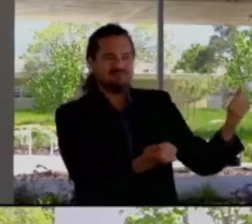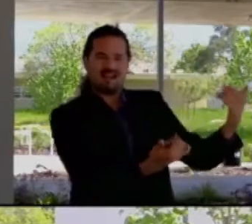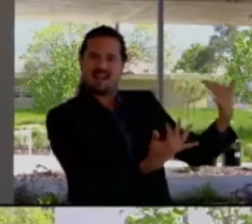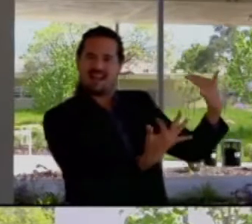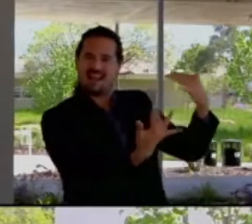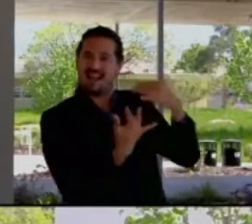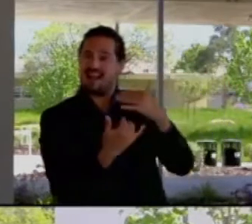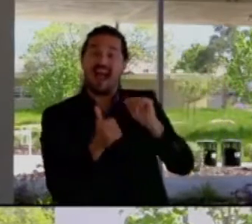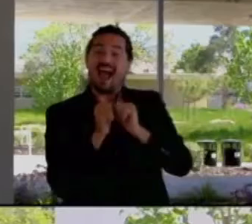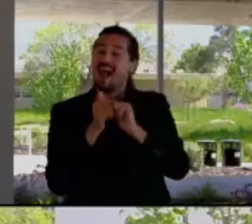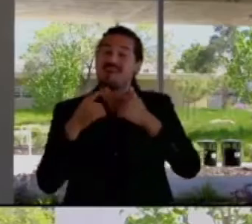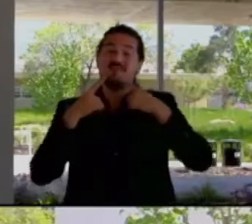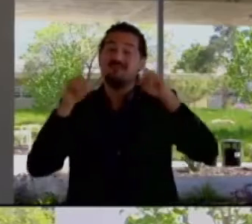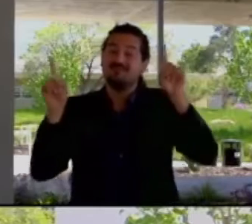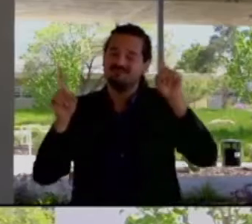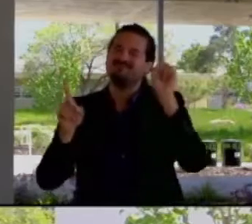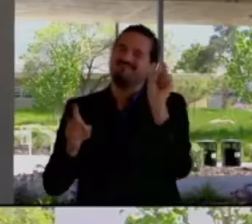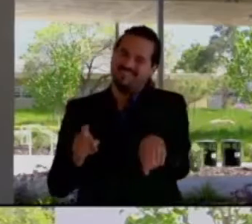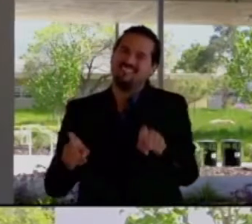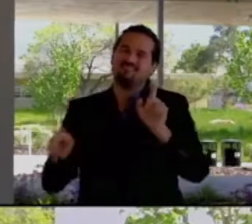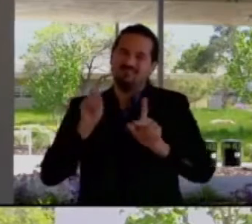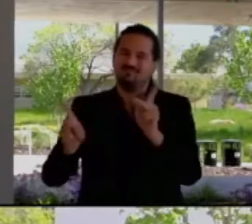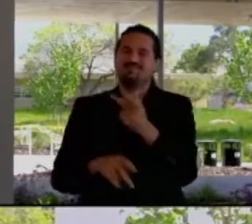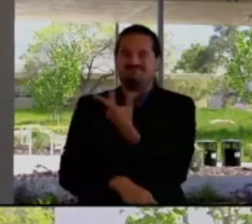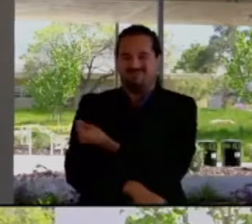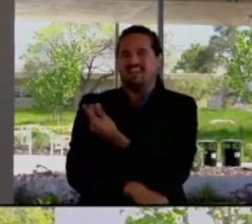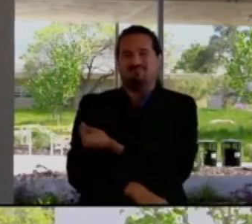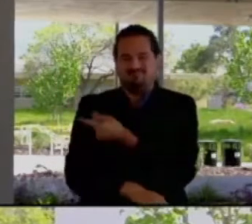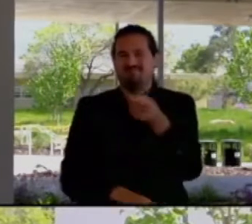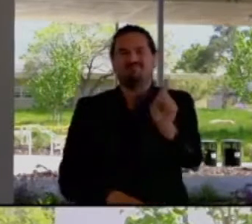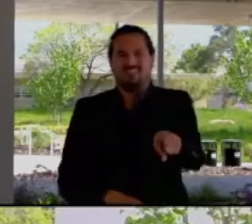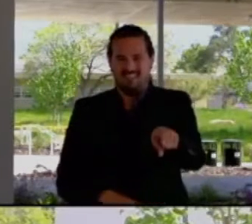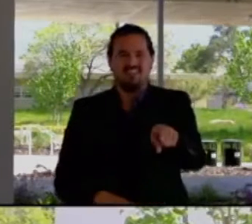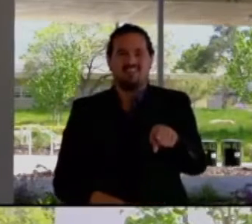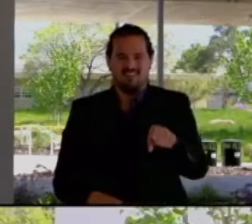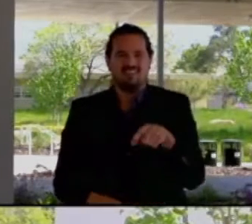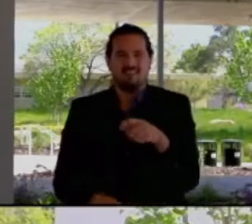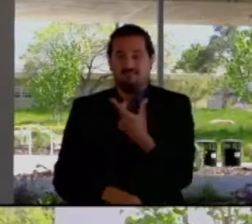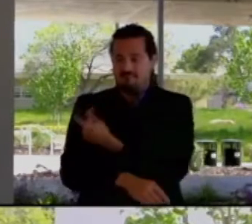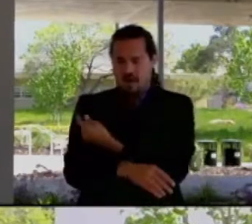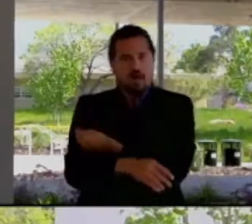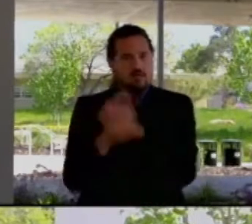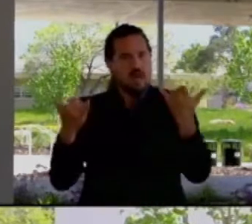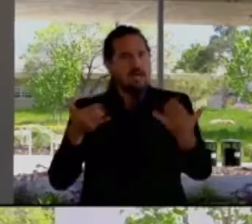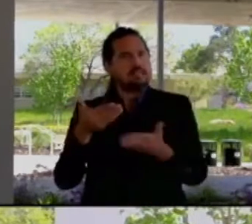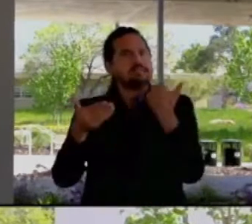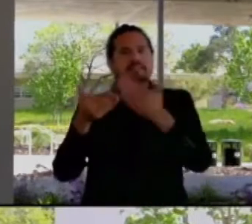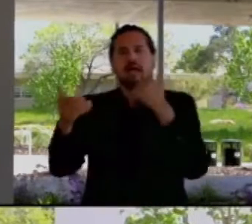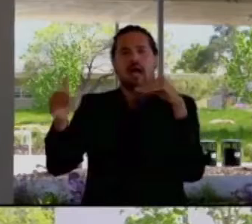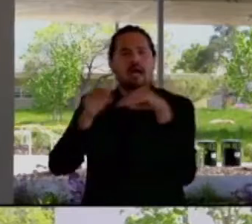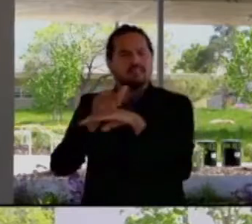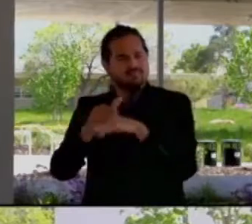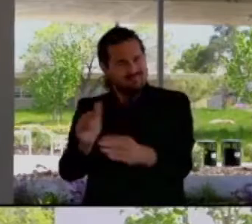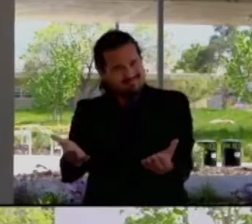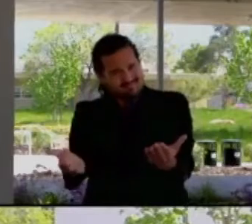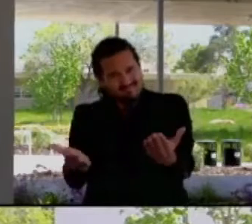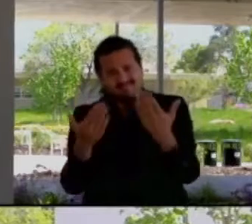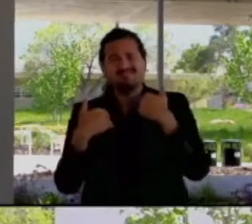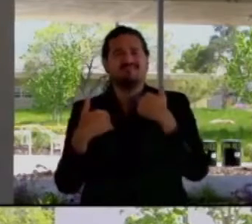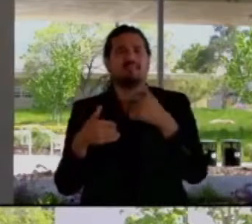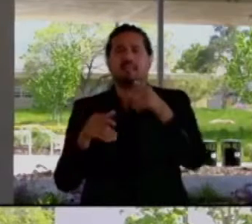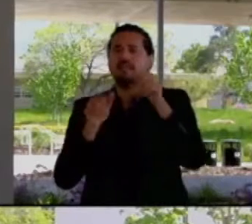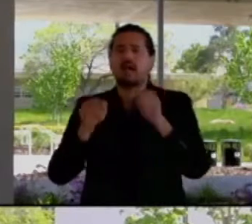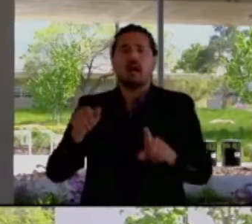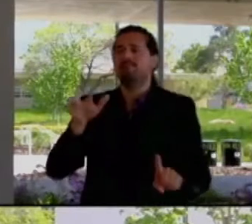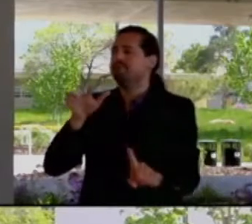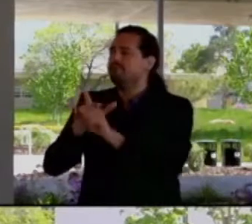vaccinated. And we are making it so easy. You can drop in. We're making later hours. You don't have to necessarily make an